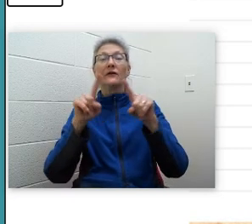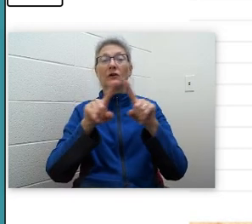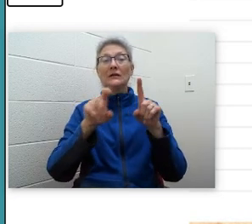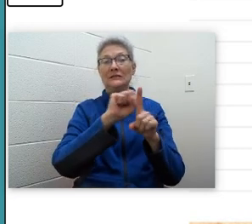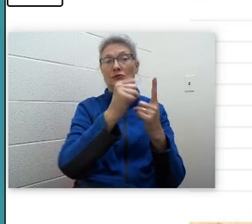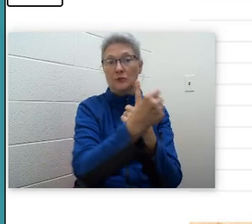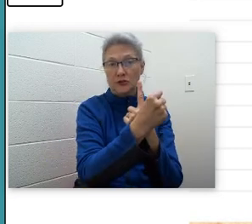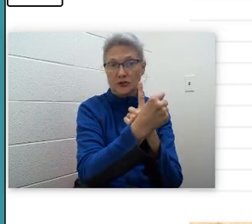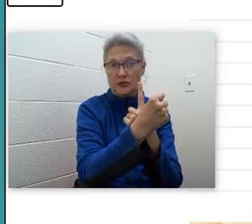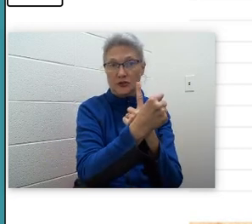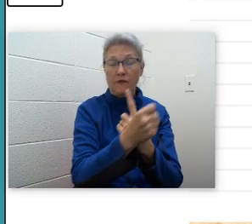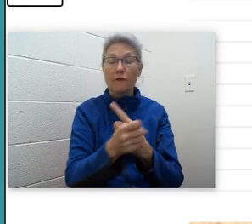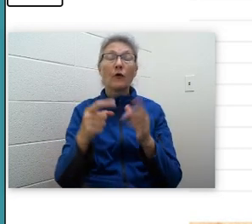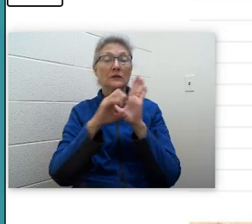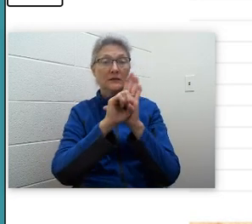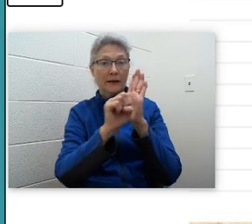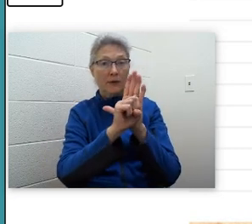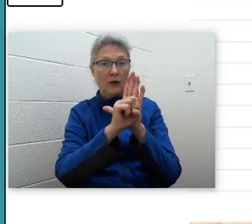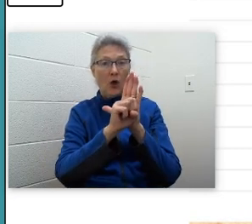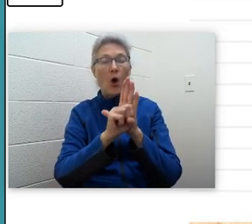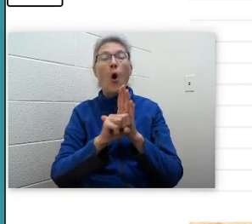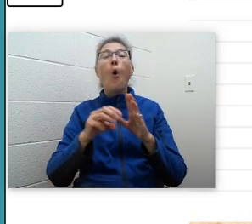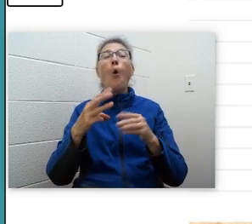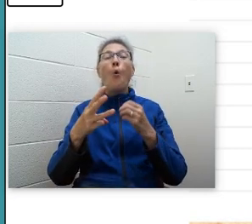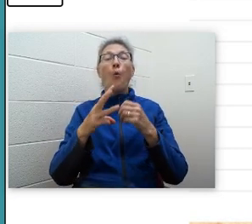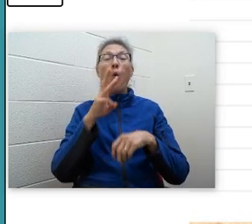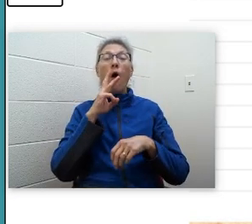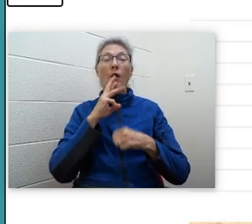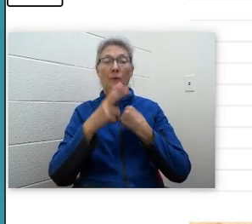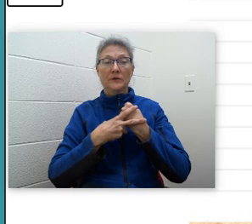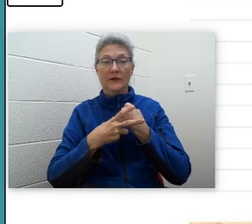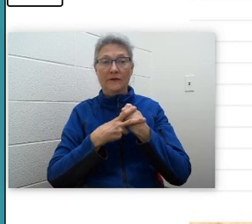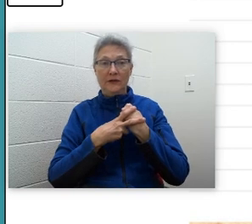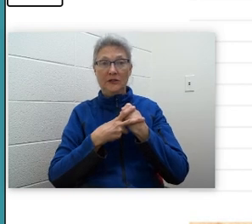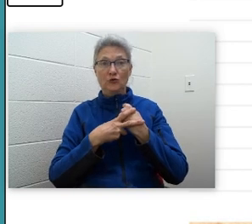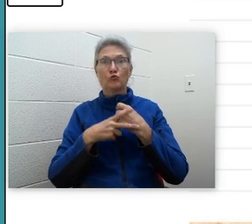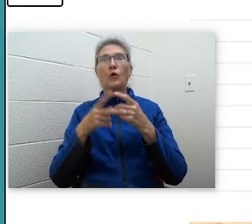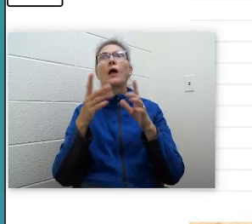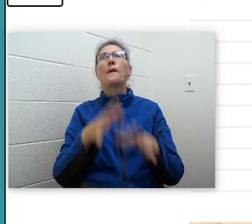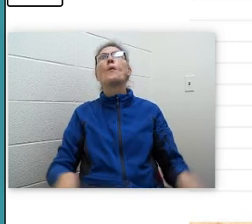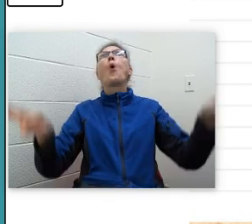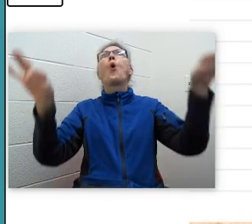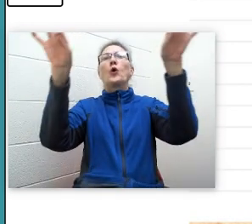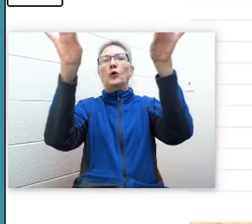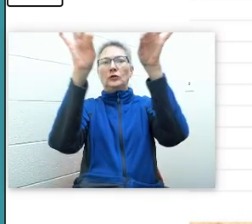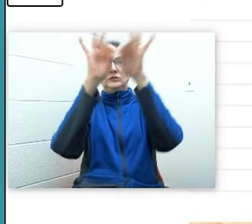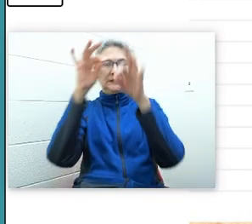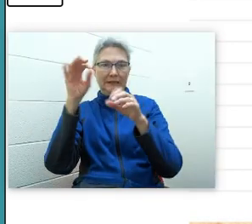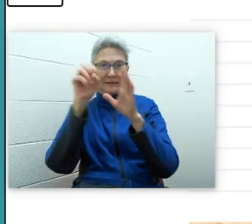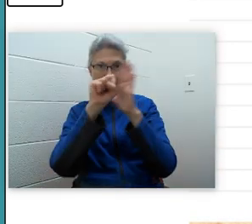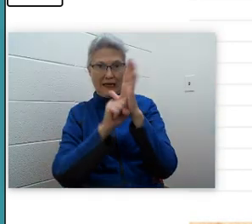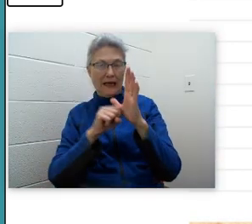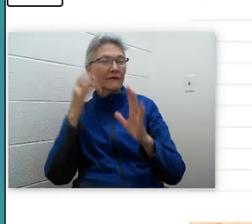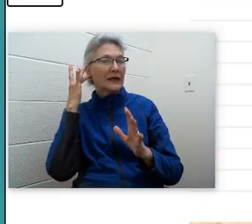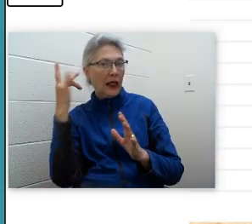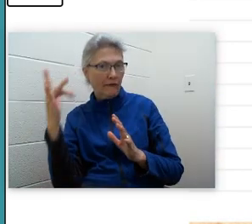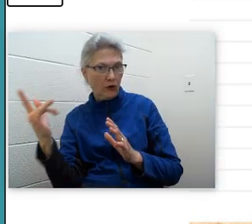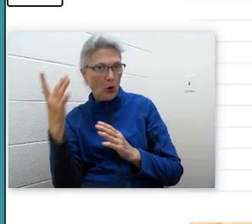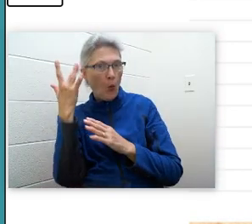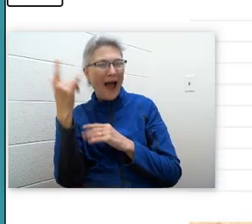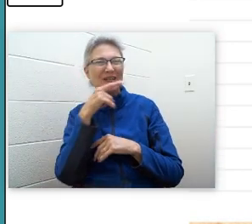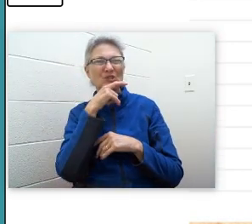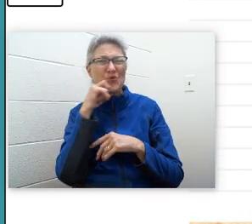issues. For instance, water conservation is a big issue in California because of the severe drought there